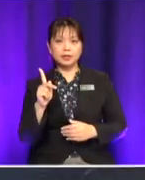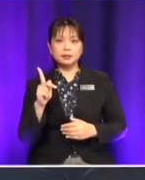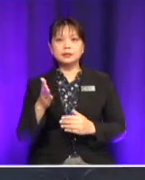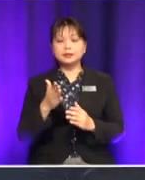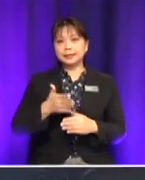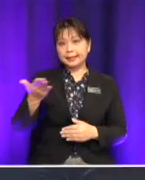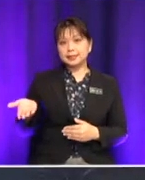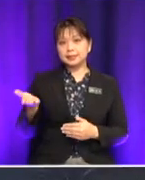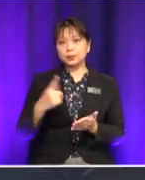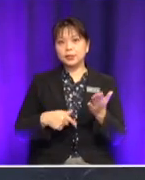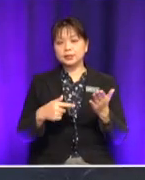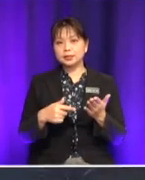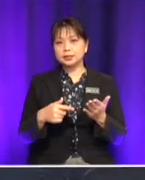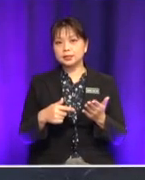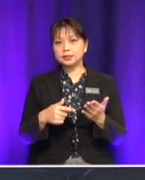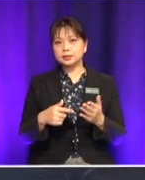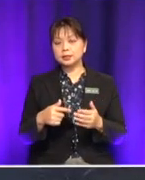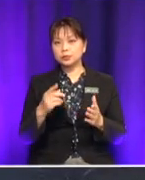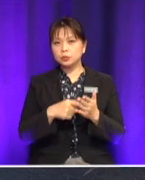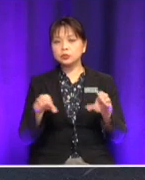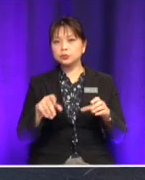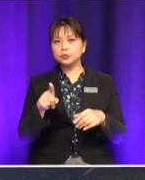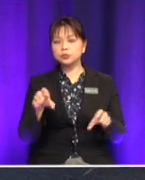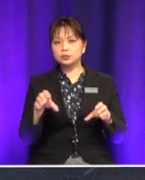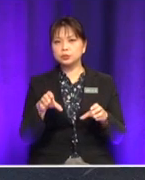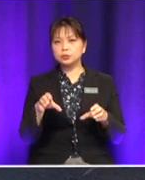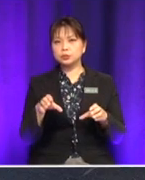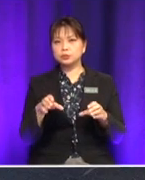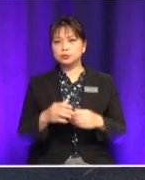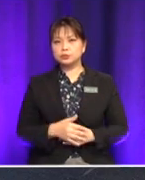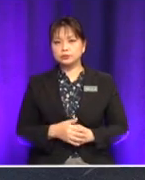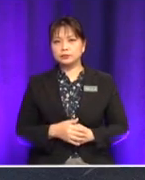question? What should you do during flood?